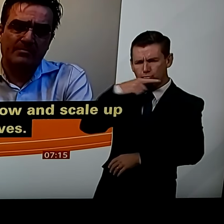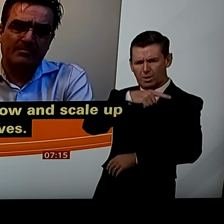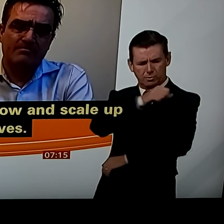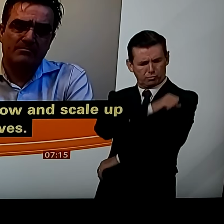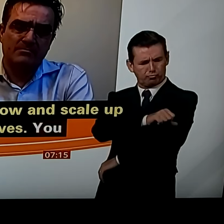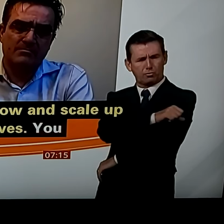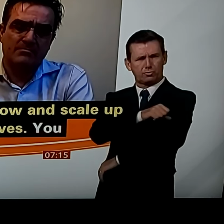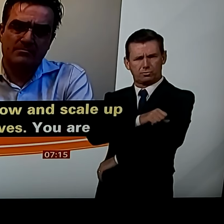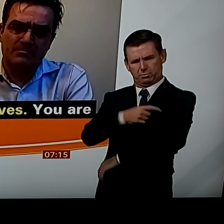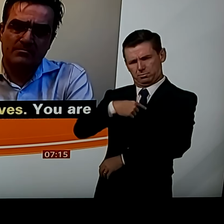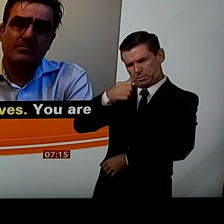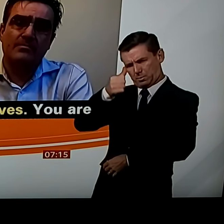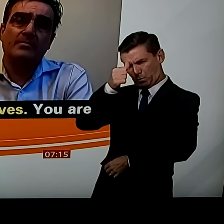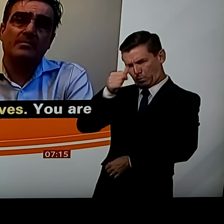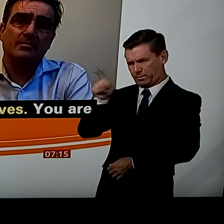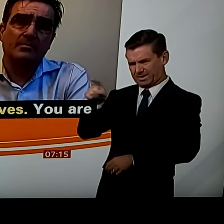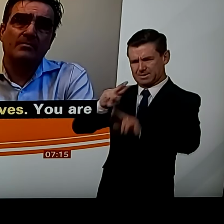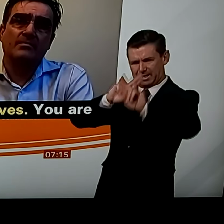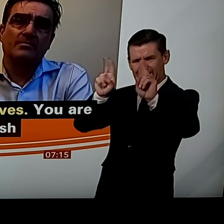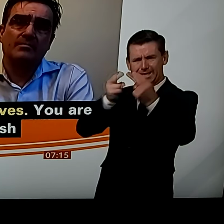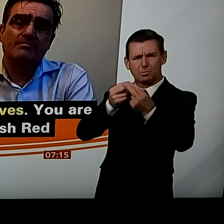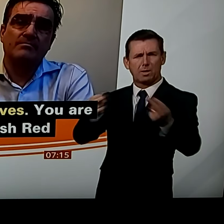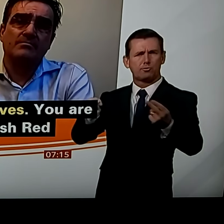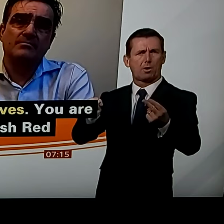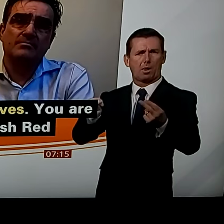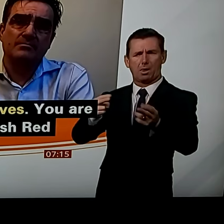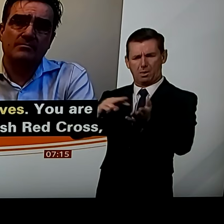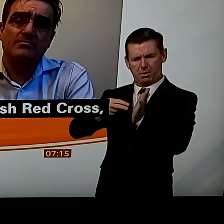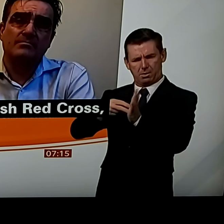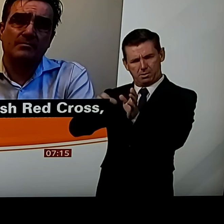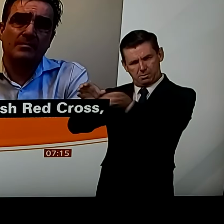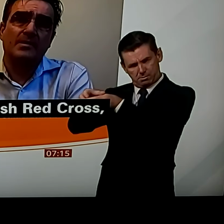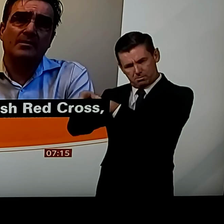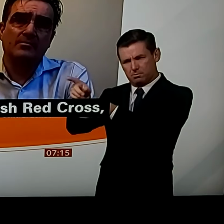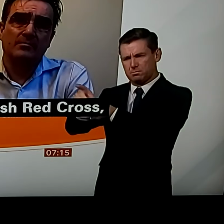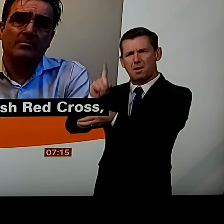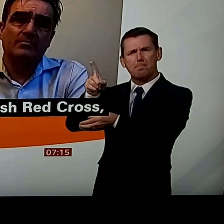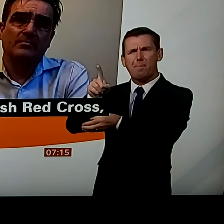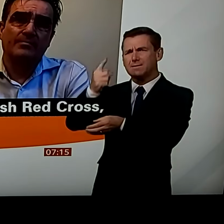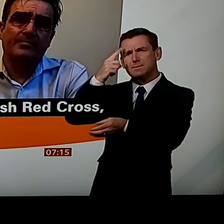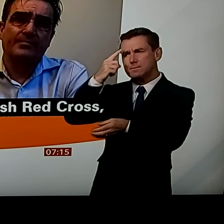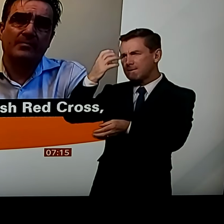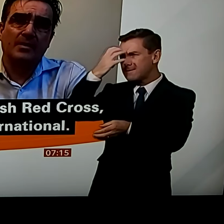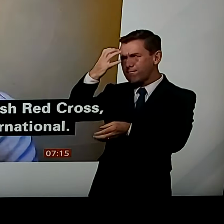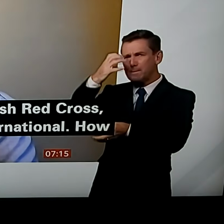how coordinated by the nations around the world, the countries and governments, is this possible?